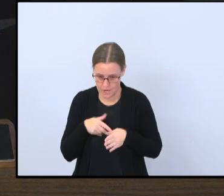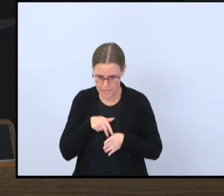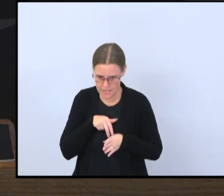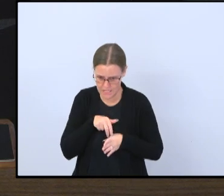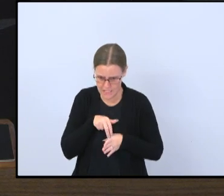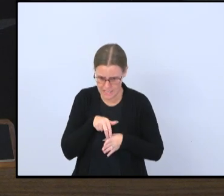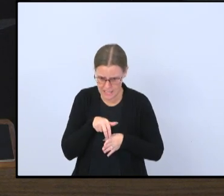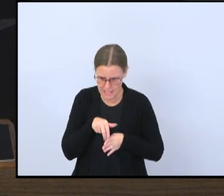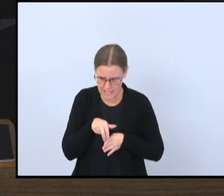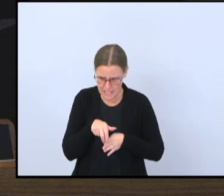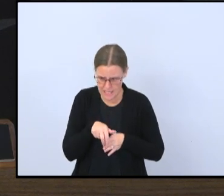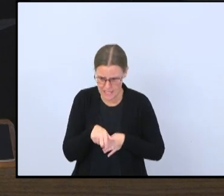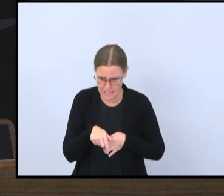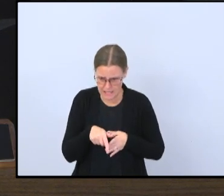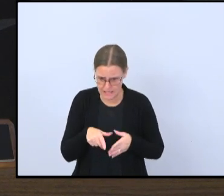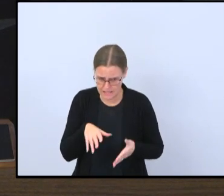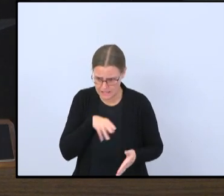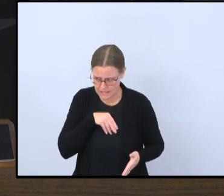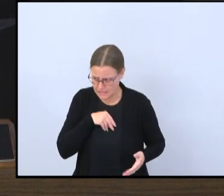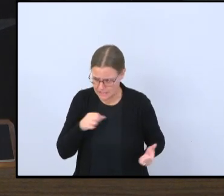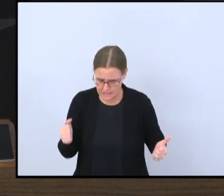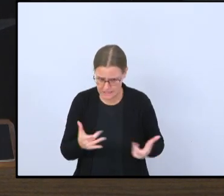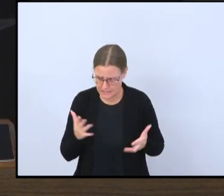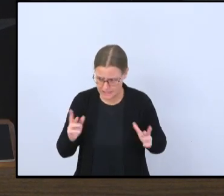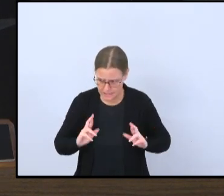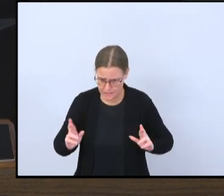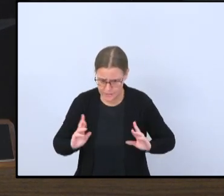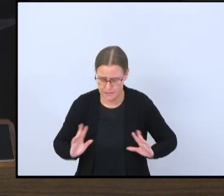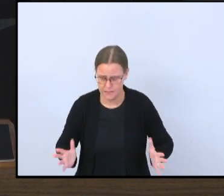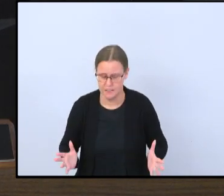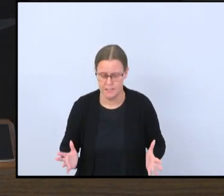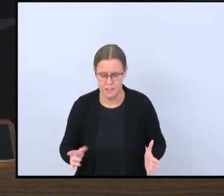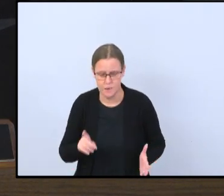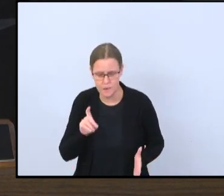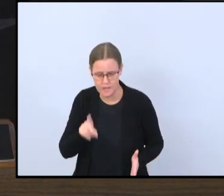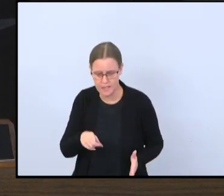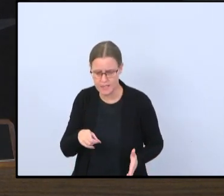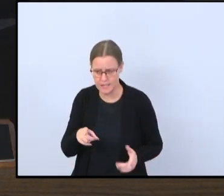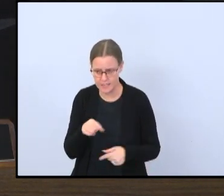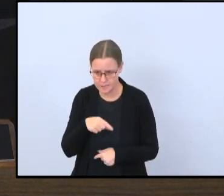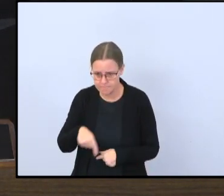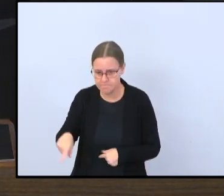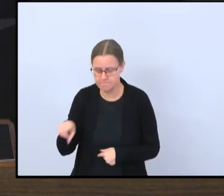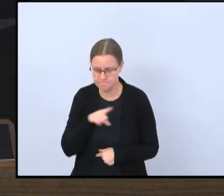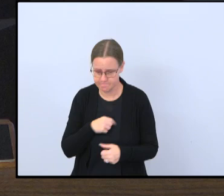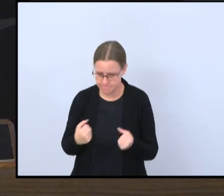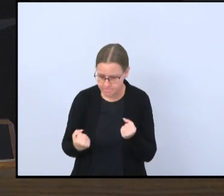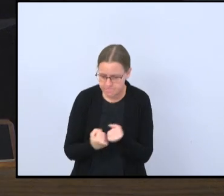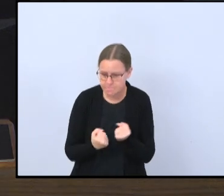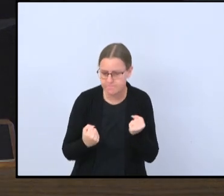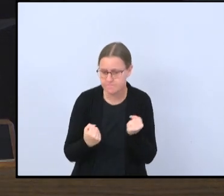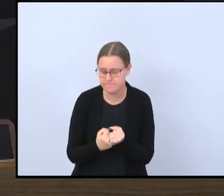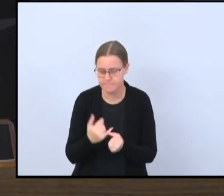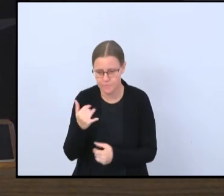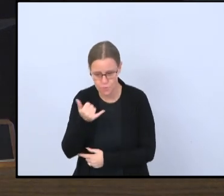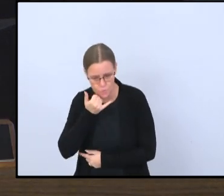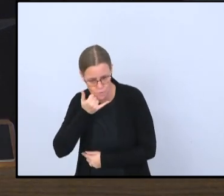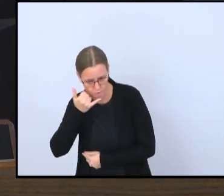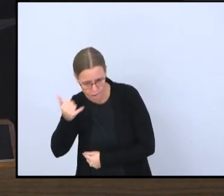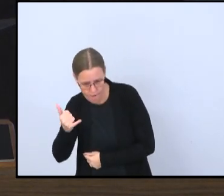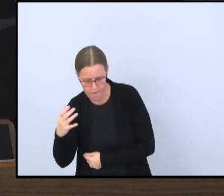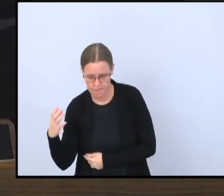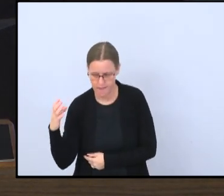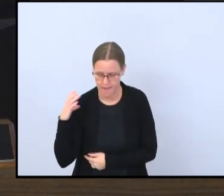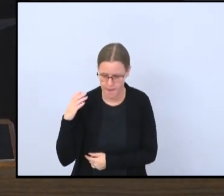know what else will. But we need our public families to advocate, to call the